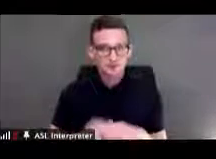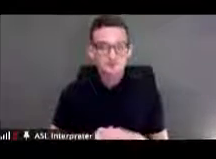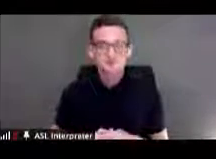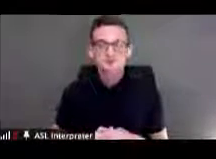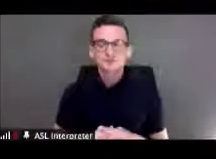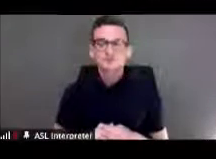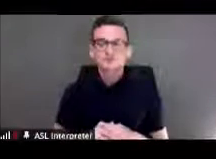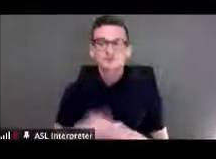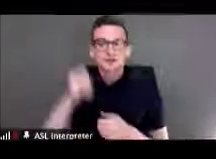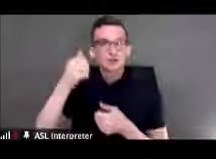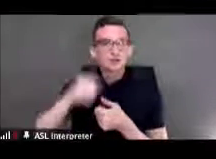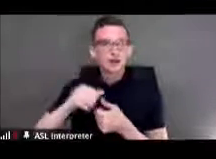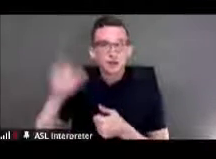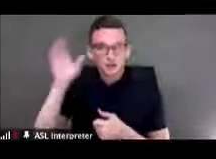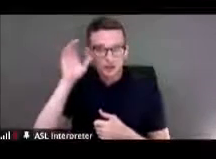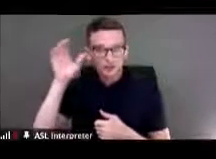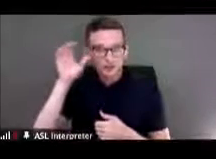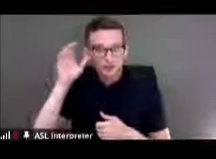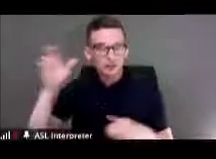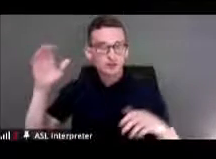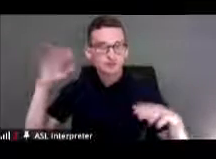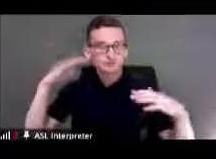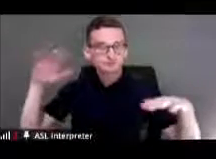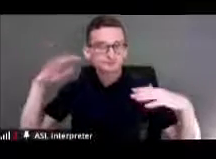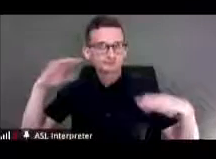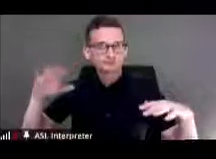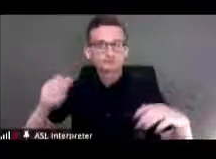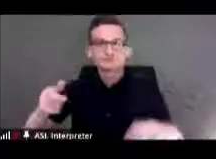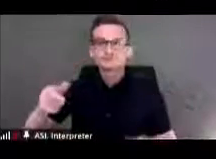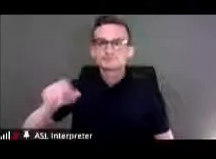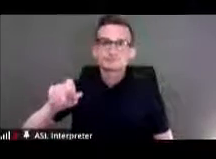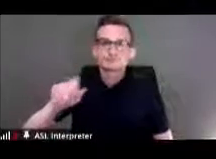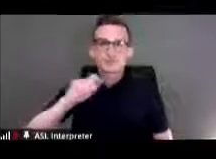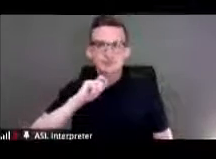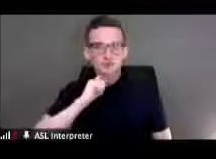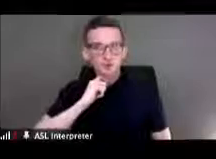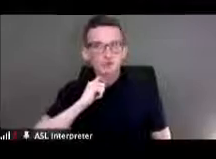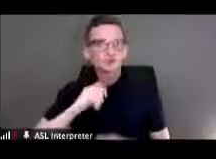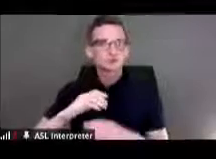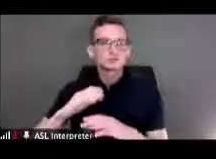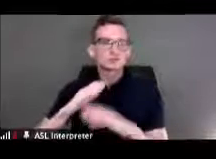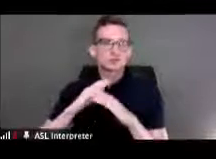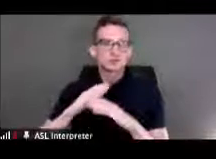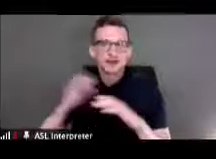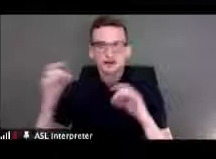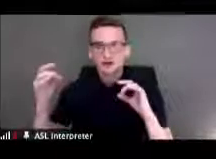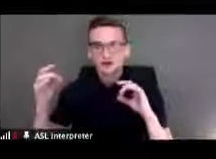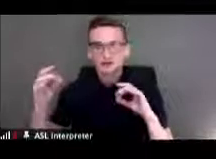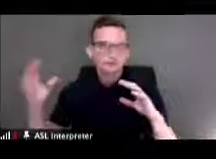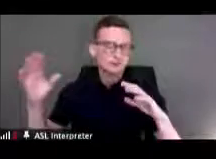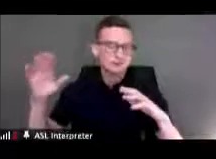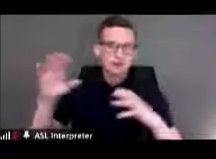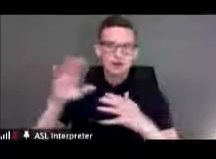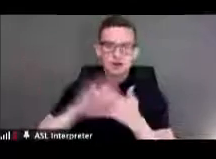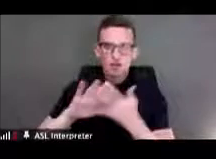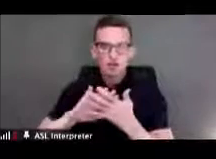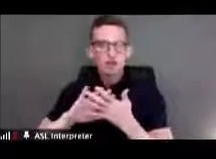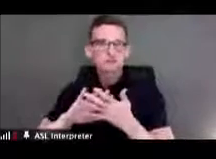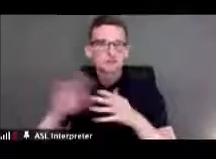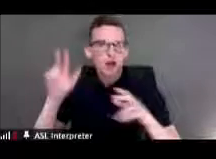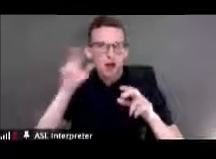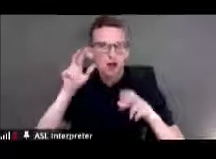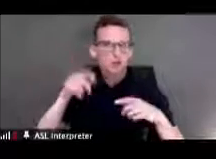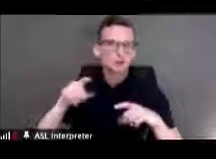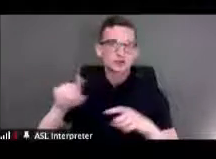Please make sure to mute your computer or live stream audio to prevent any feedback or distortion during your call. Once you are waiting in the queue,